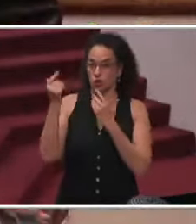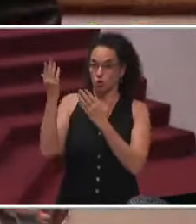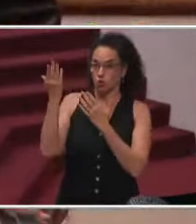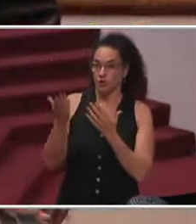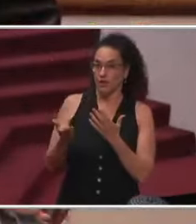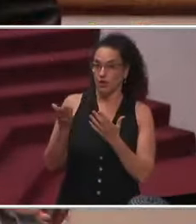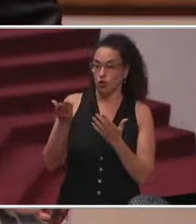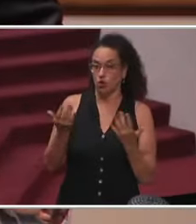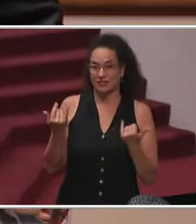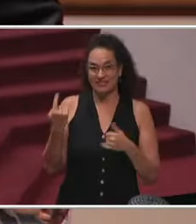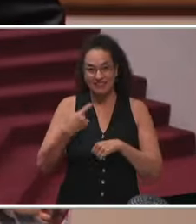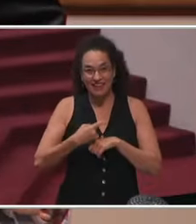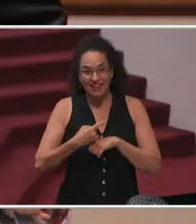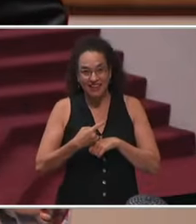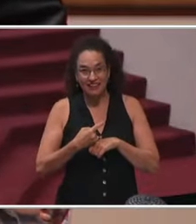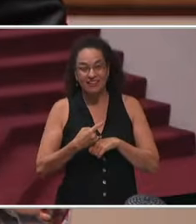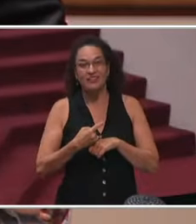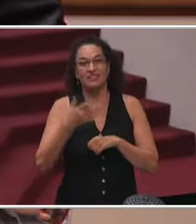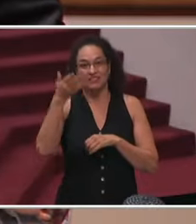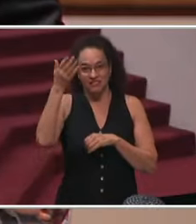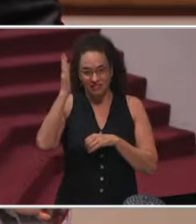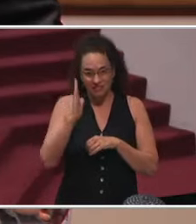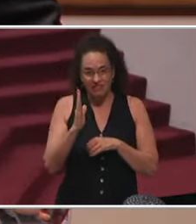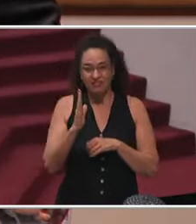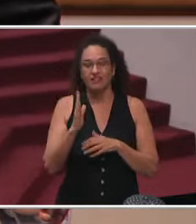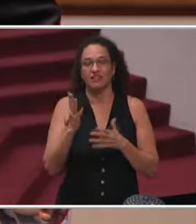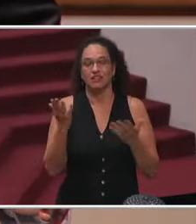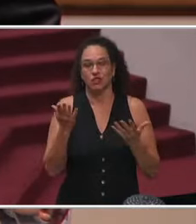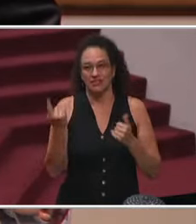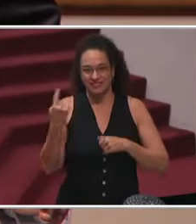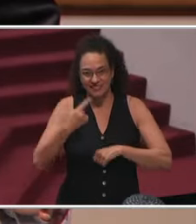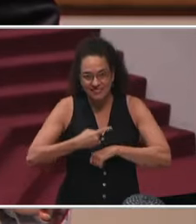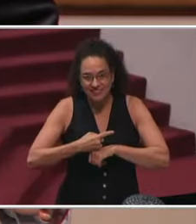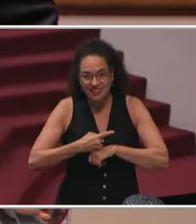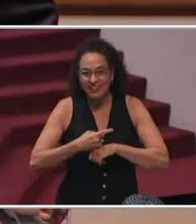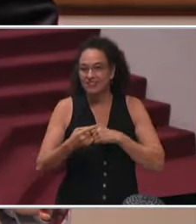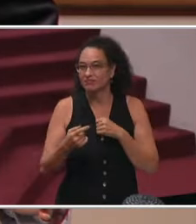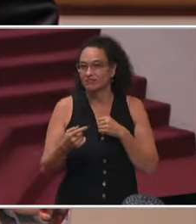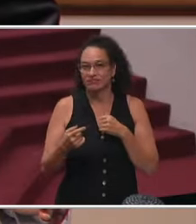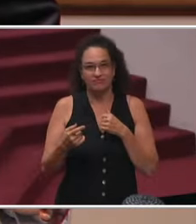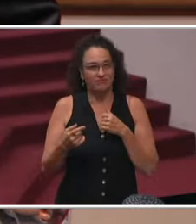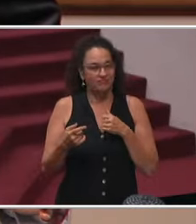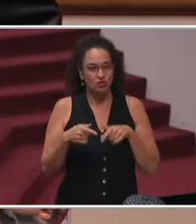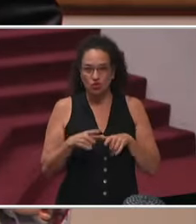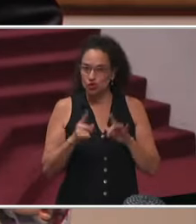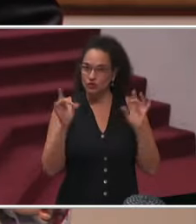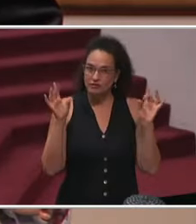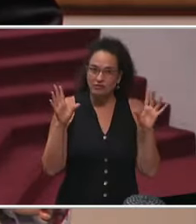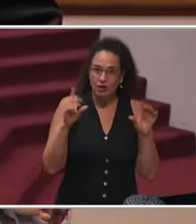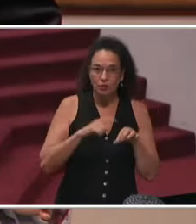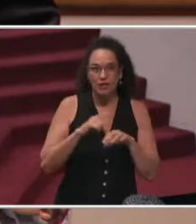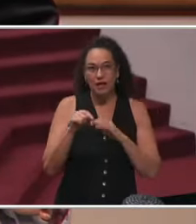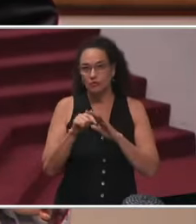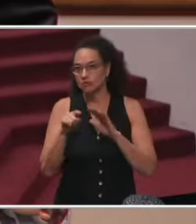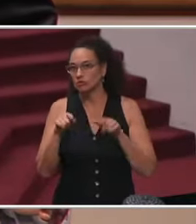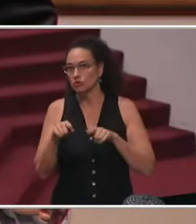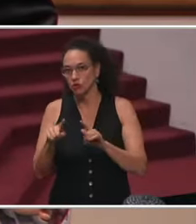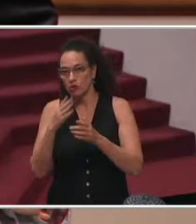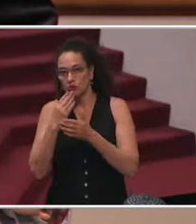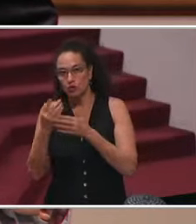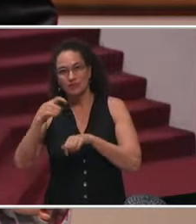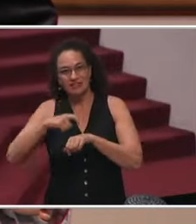today, and indeed that you are our source of strength. So we've continued to rely